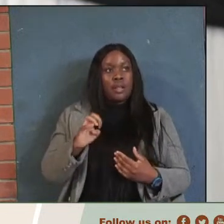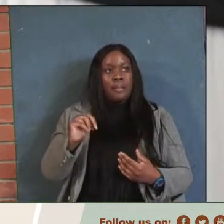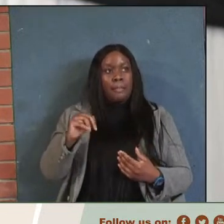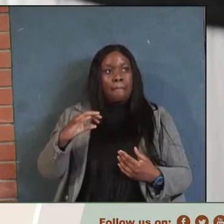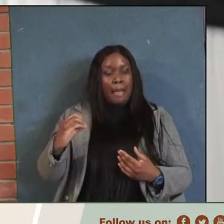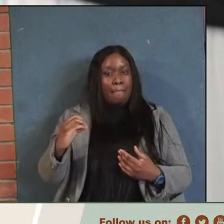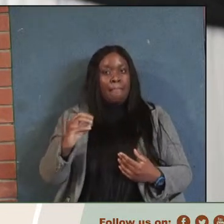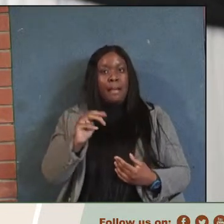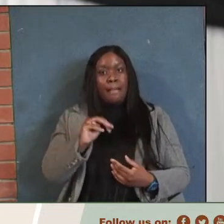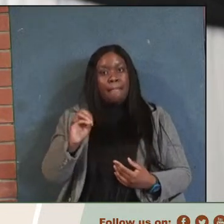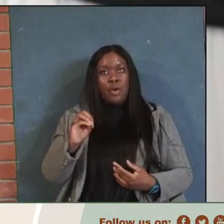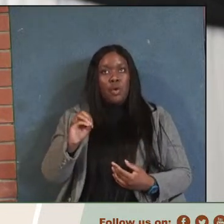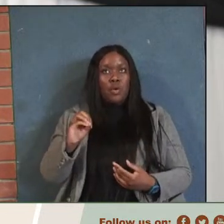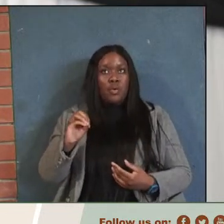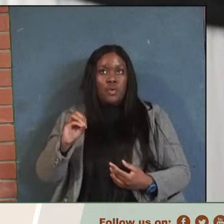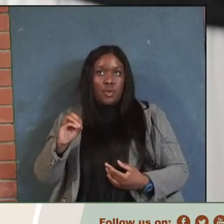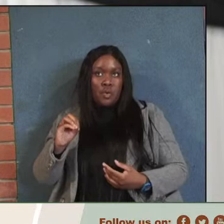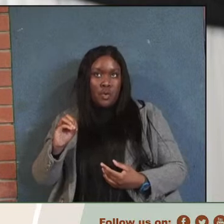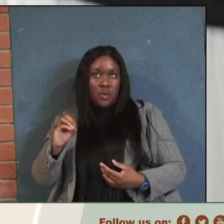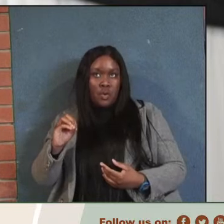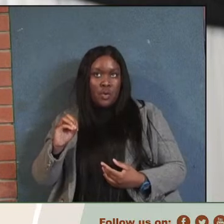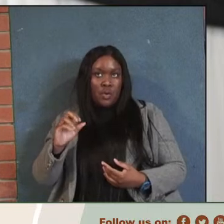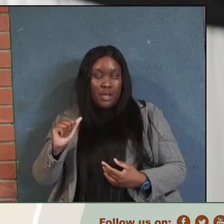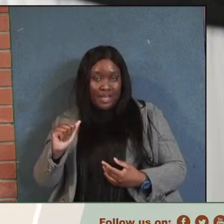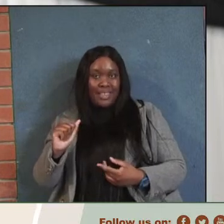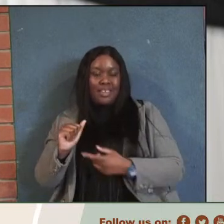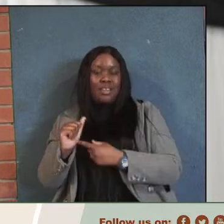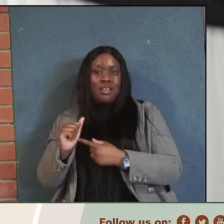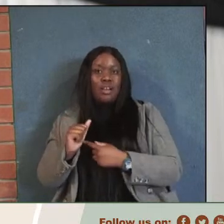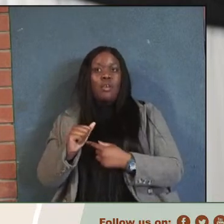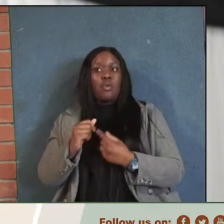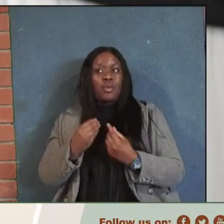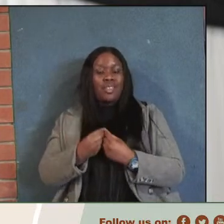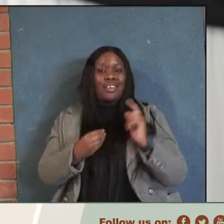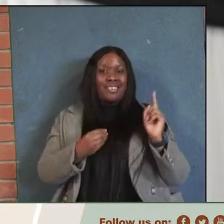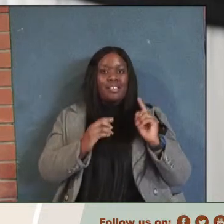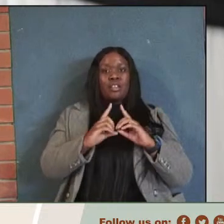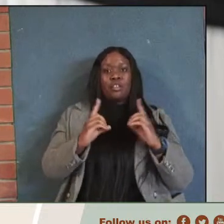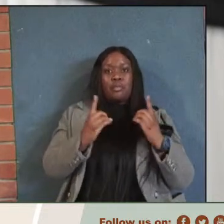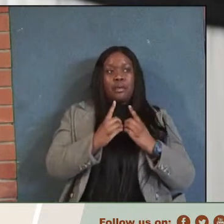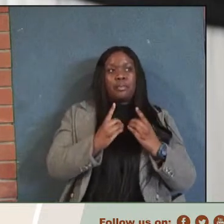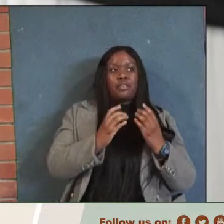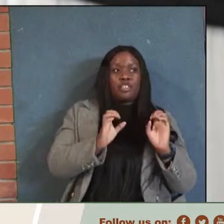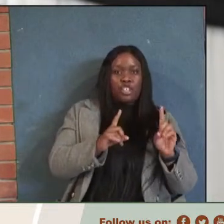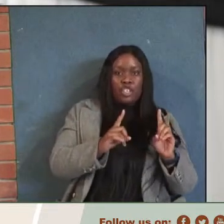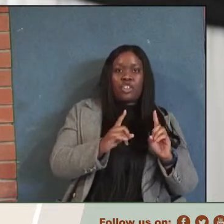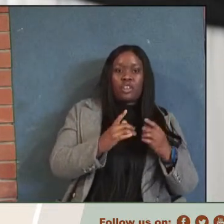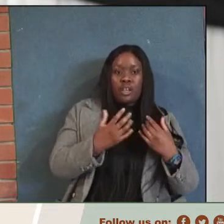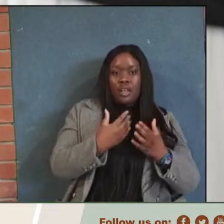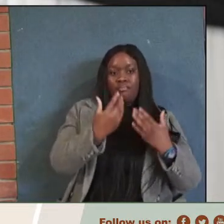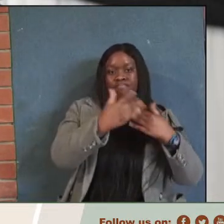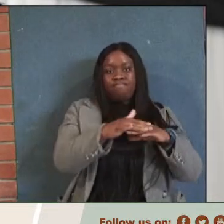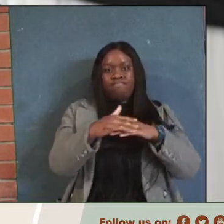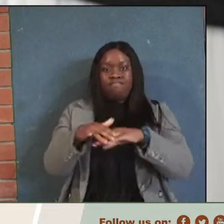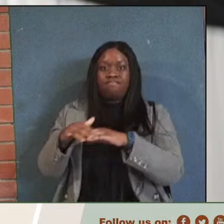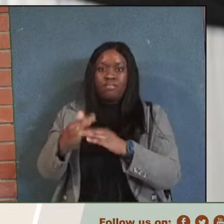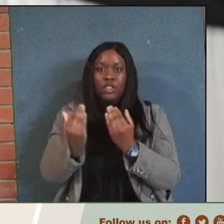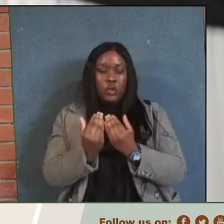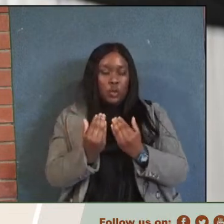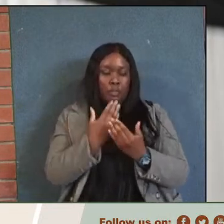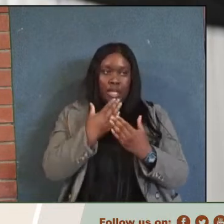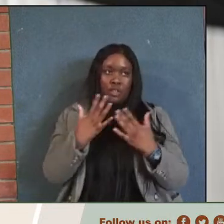agreement with the Department of Education to roll out the school social work program. With that said, I'd like to pause there. Thank you, Deputy Speaker.